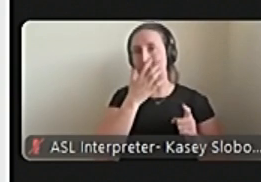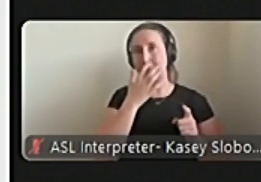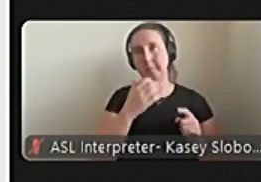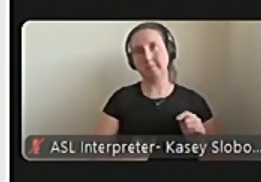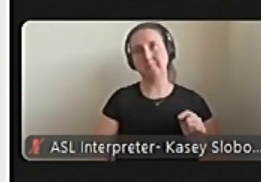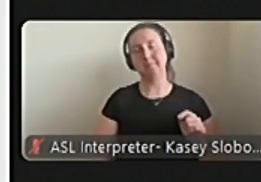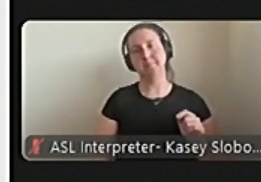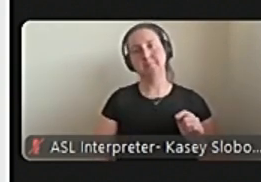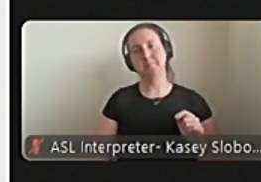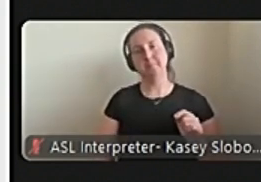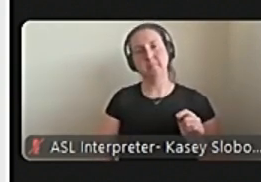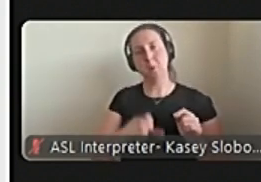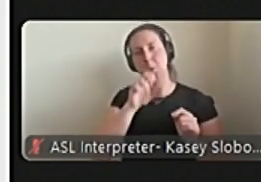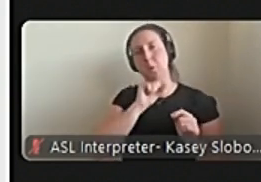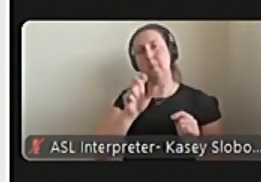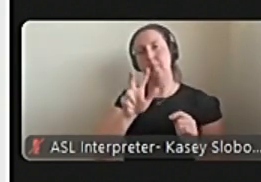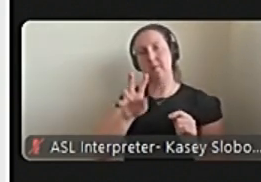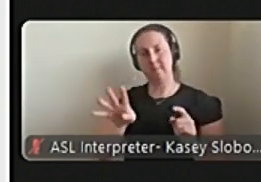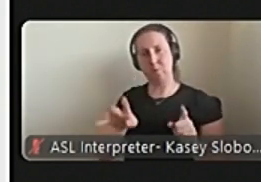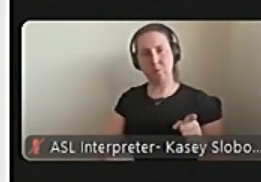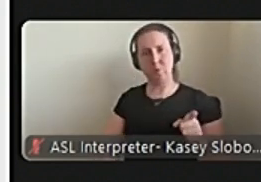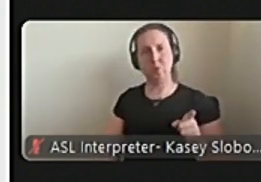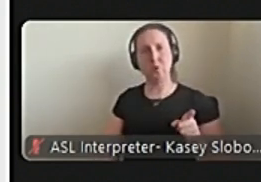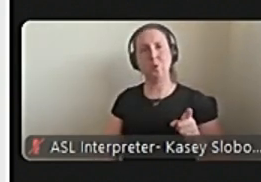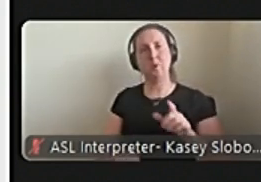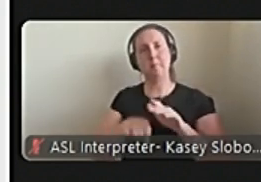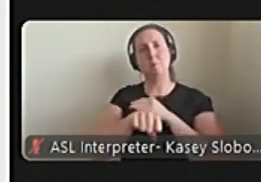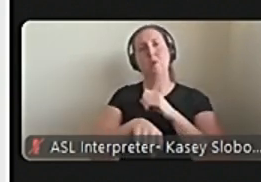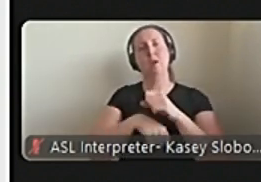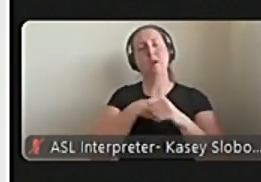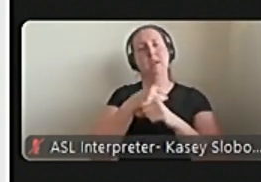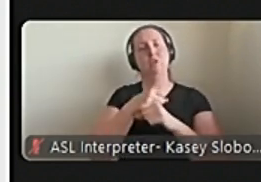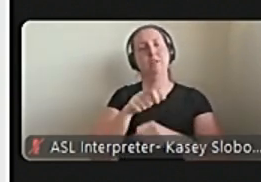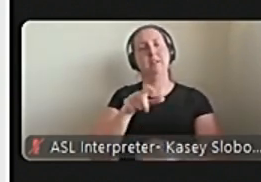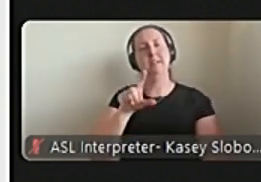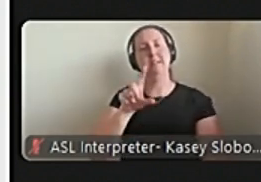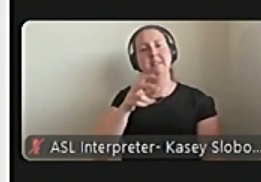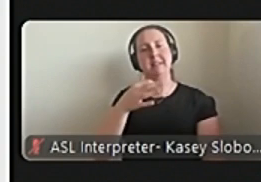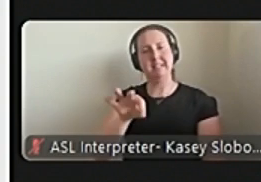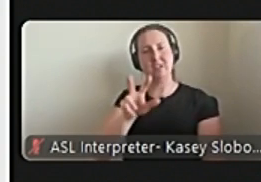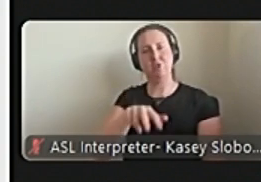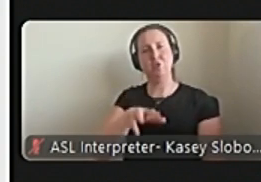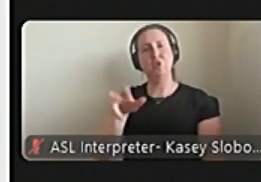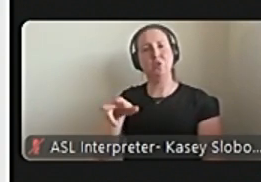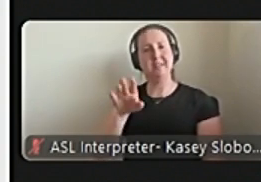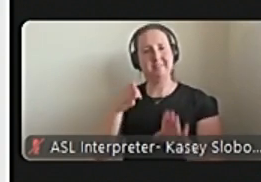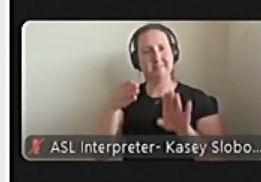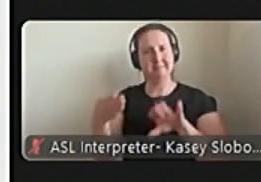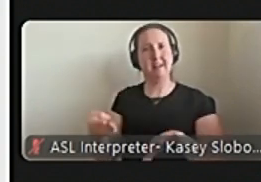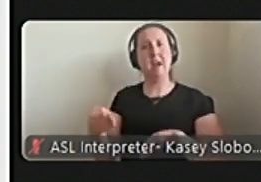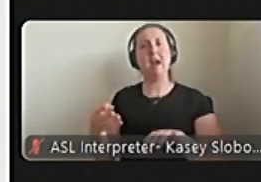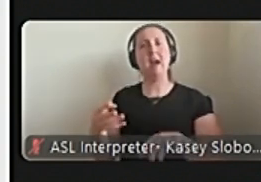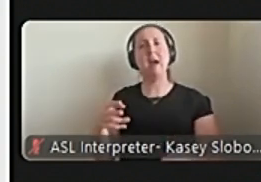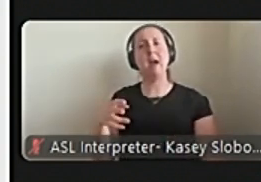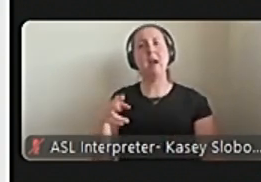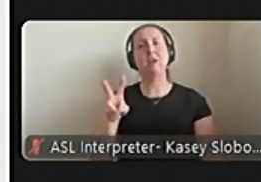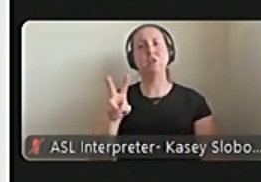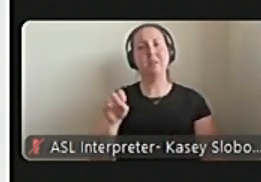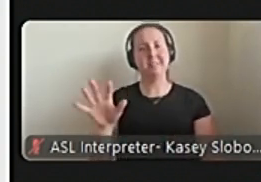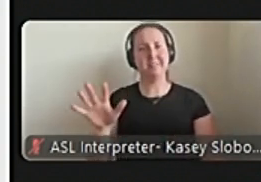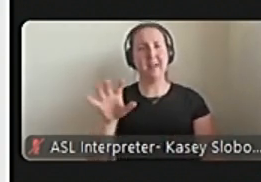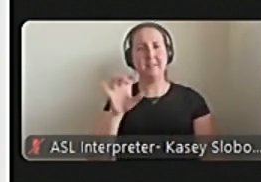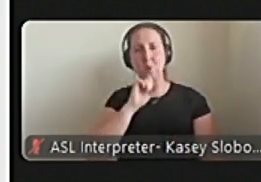actually 34 at this point, born in 1933 and died in 2005 at age